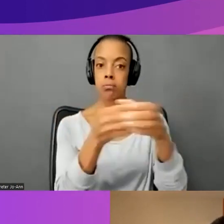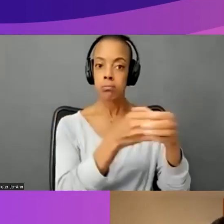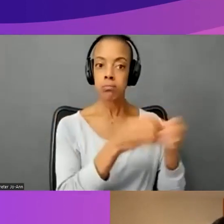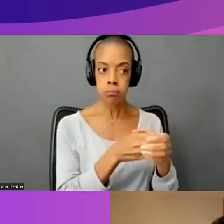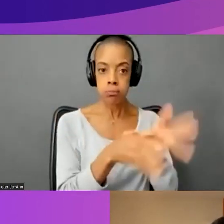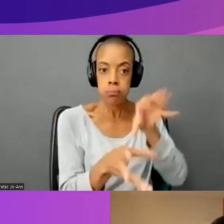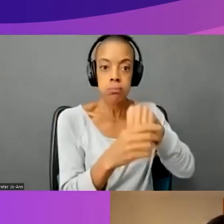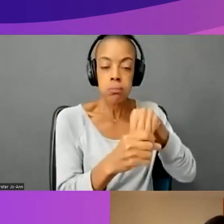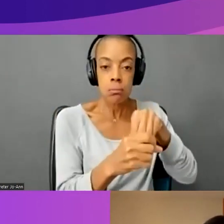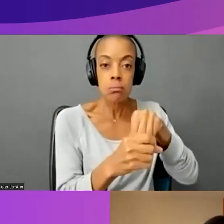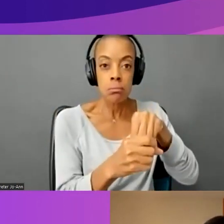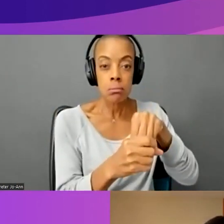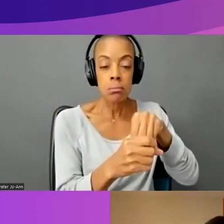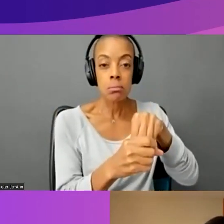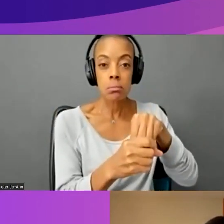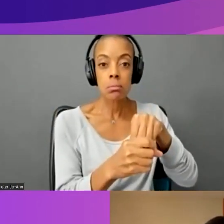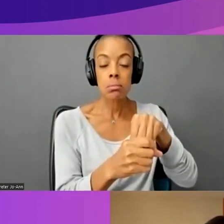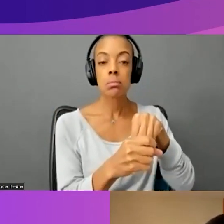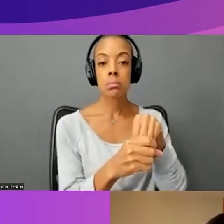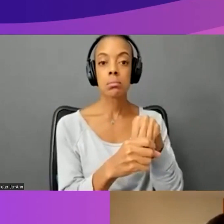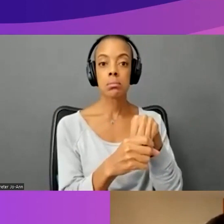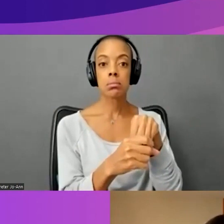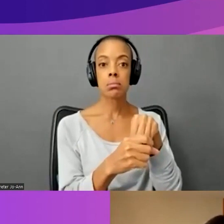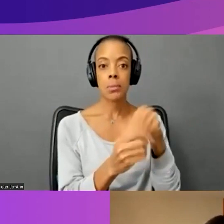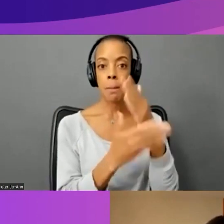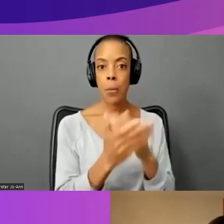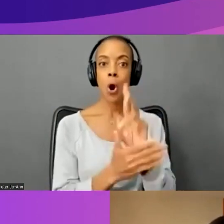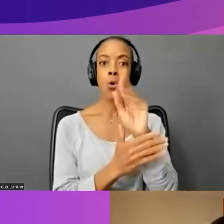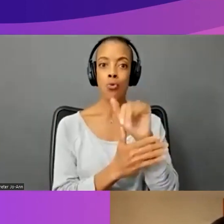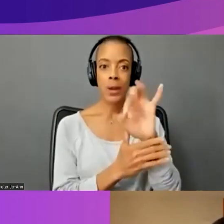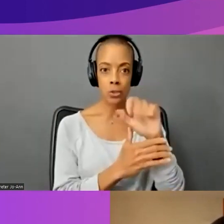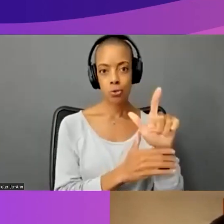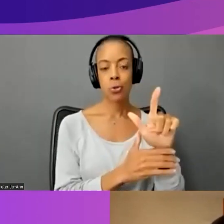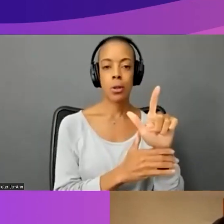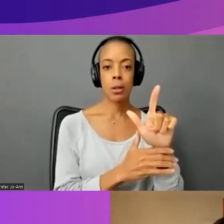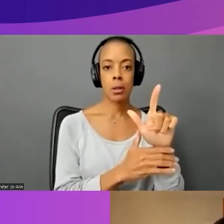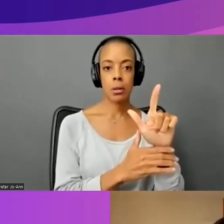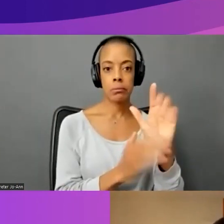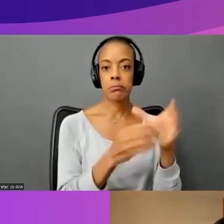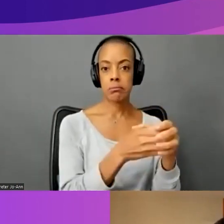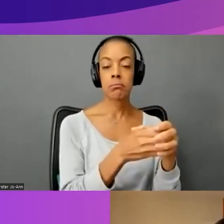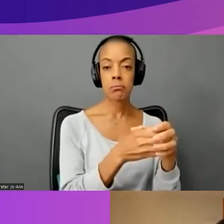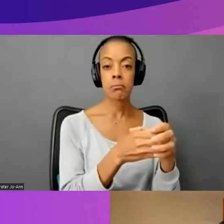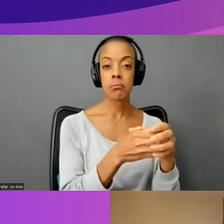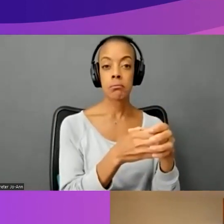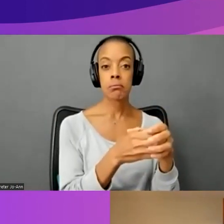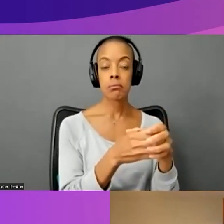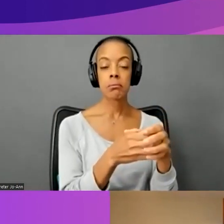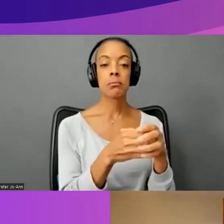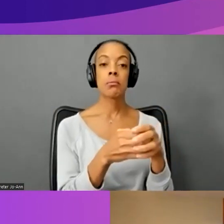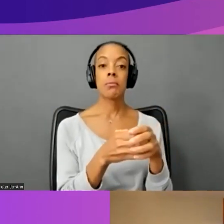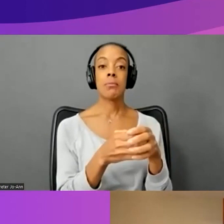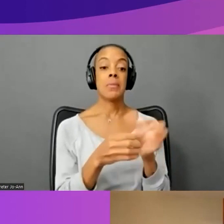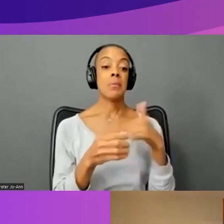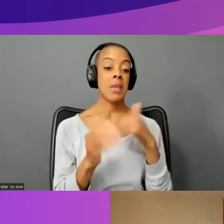up what is considered as part of racial and ethnic disparities. And so when I was going through these